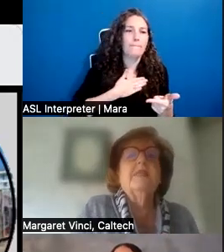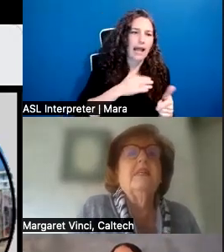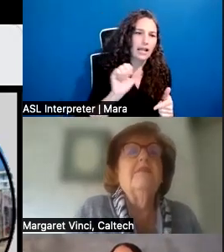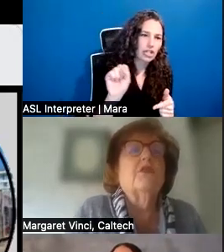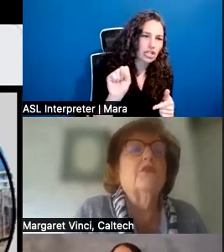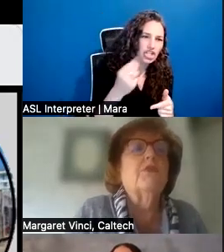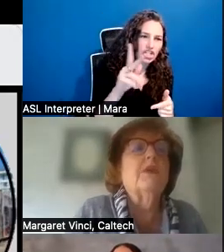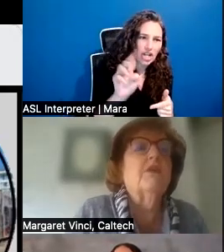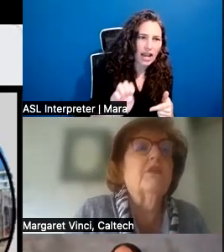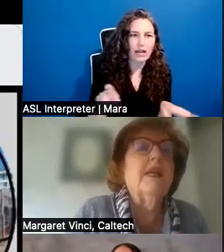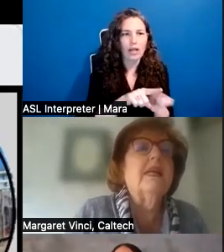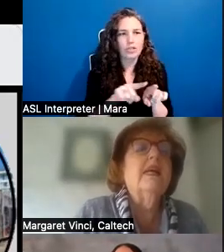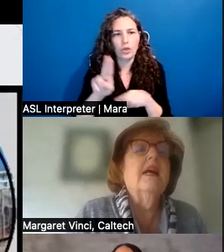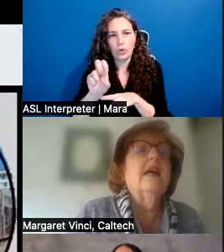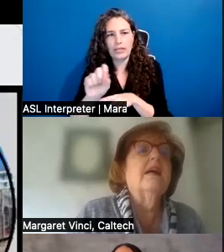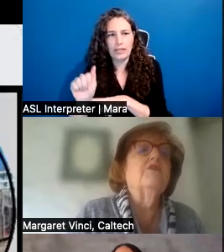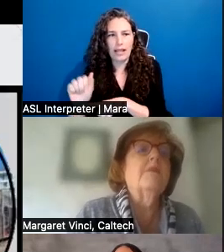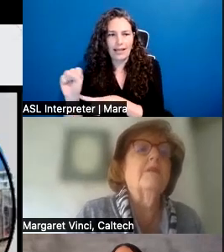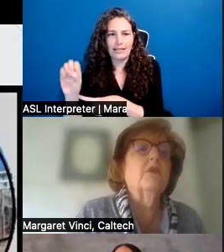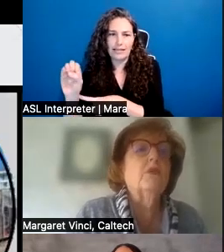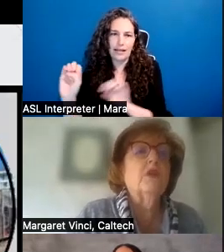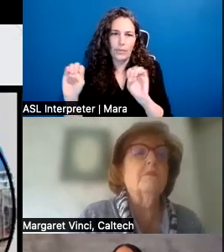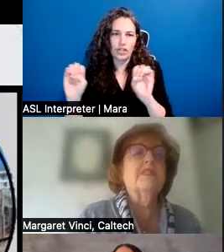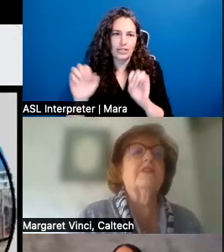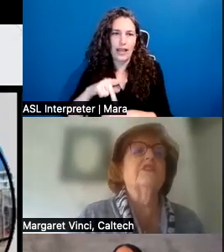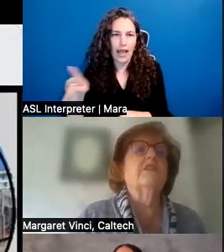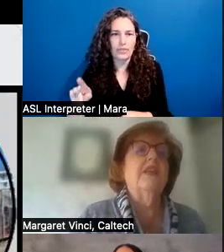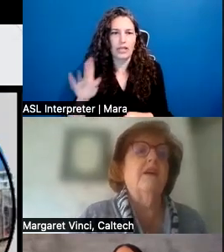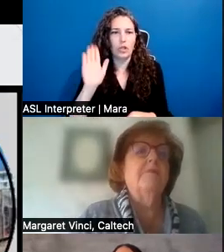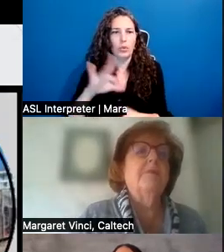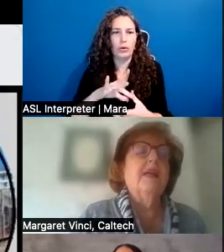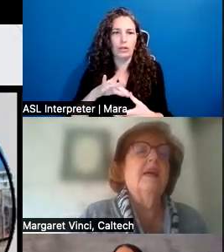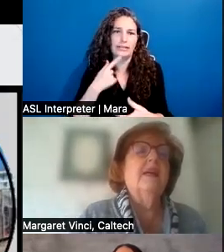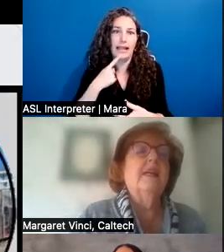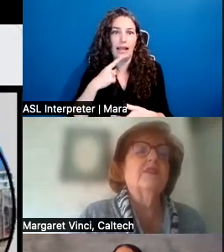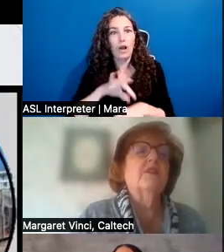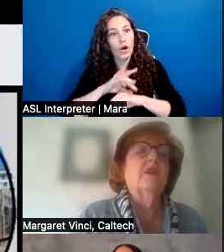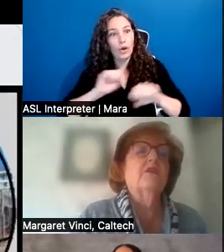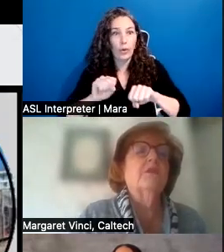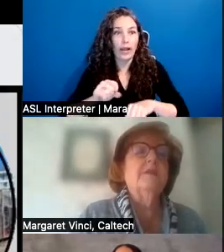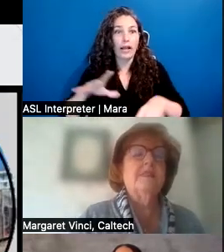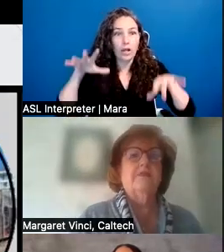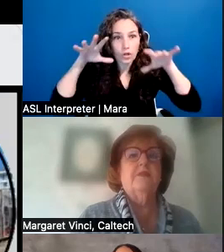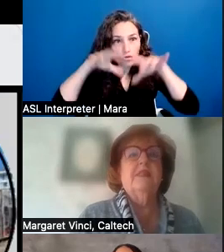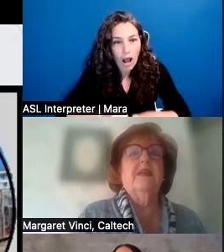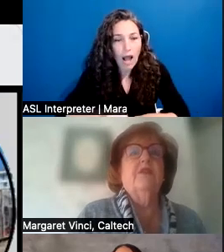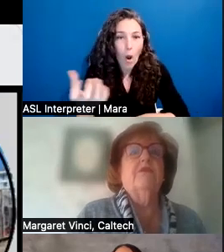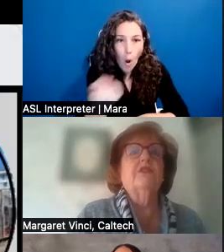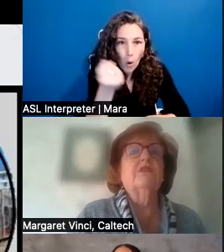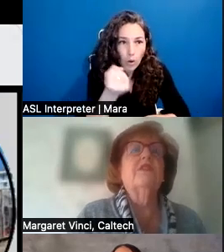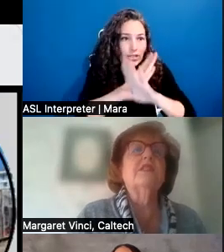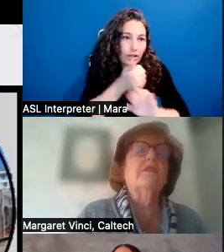you will receive is earthquake, earthquake. Drop, cover, hold on, protect yourself now. And so alerts will be sent within